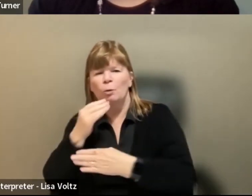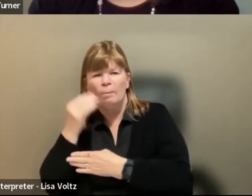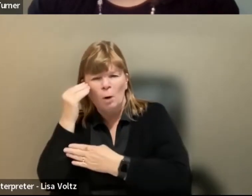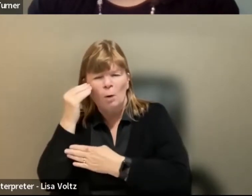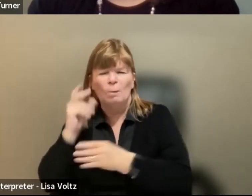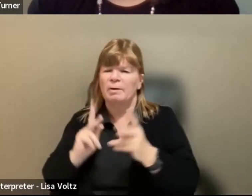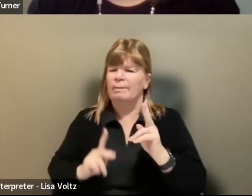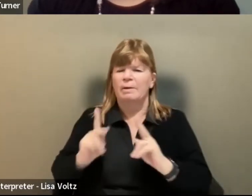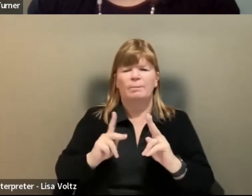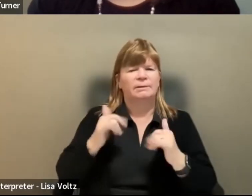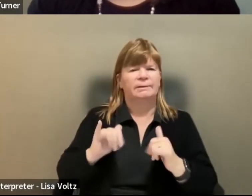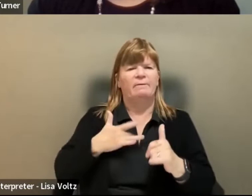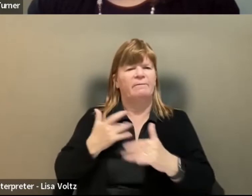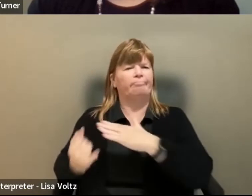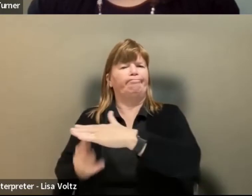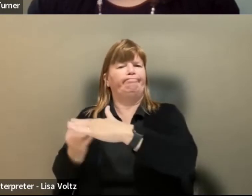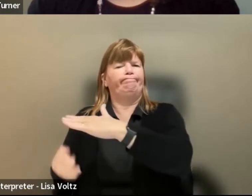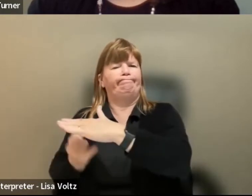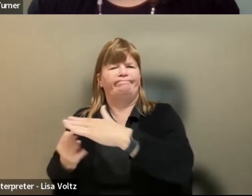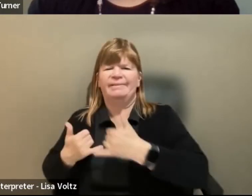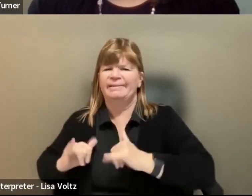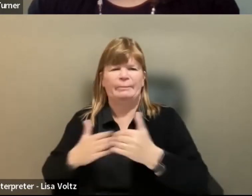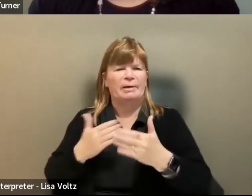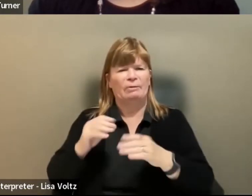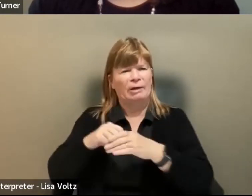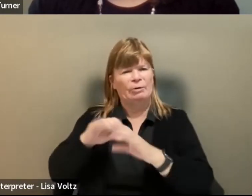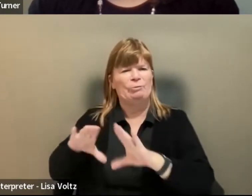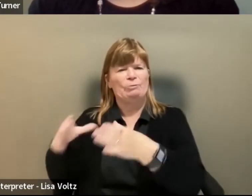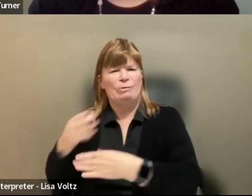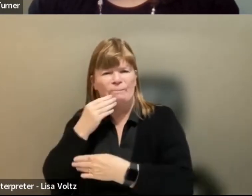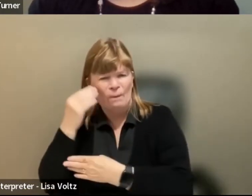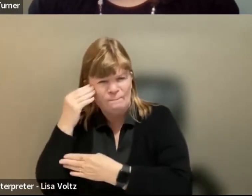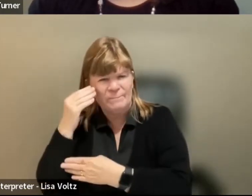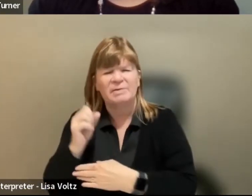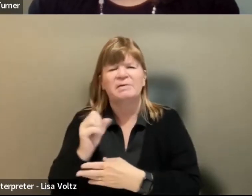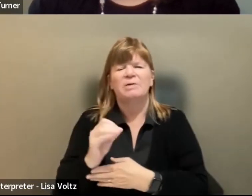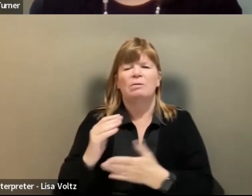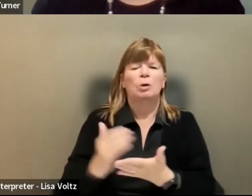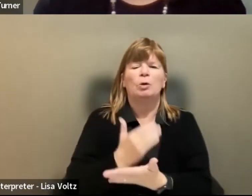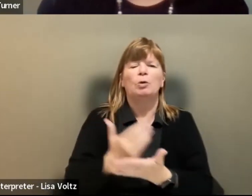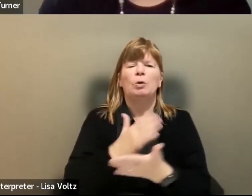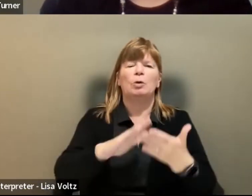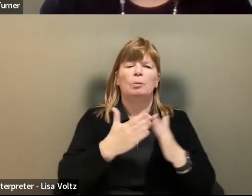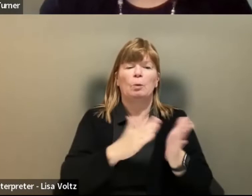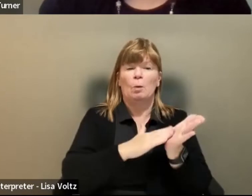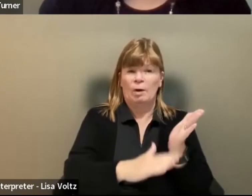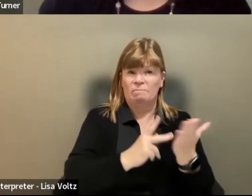be just as isolated in a group home setting. And so our new community waiver